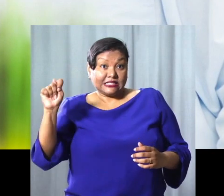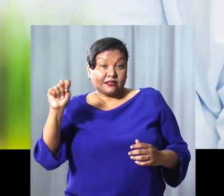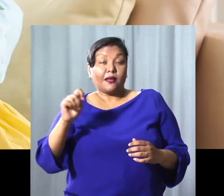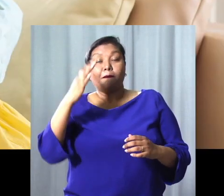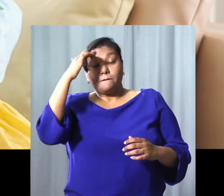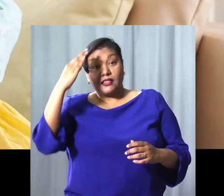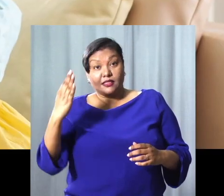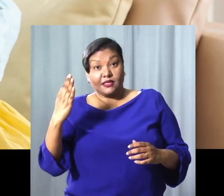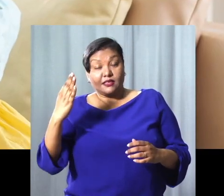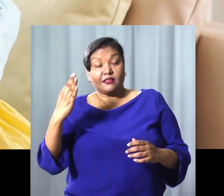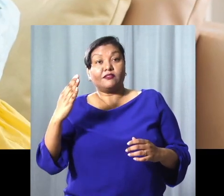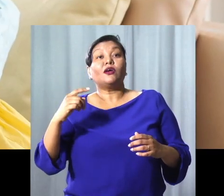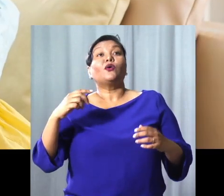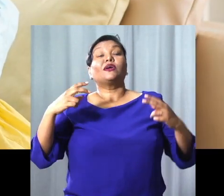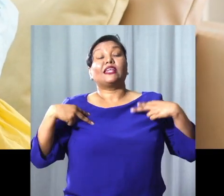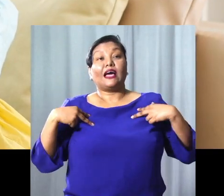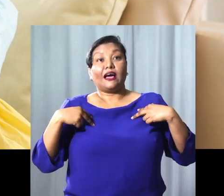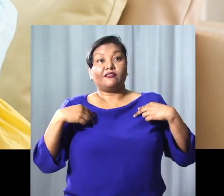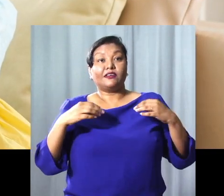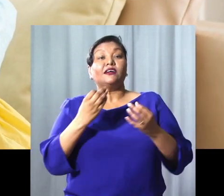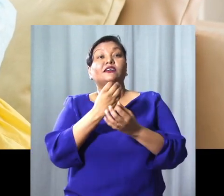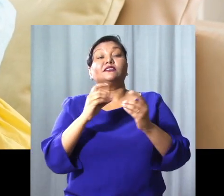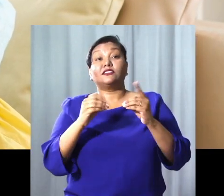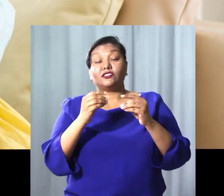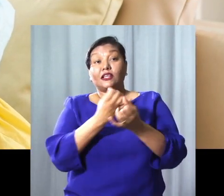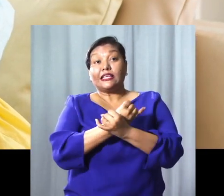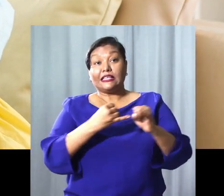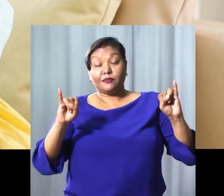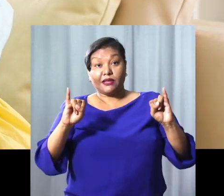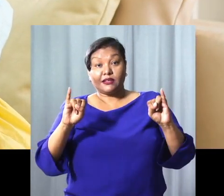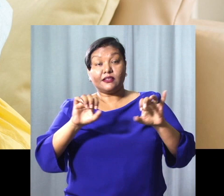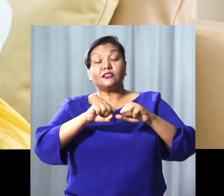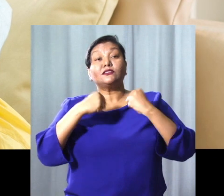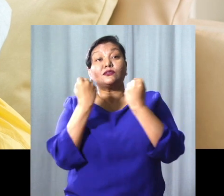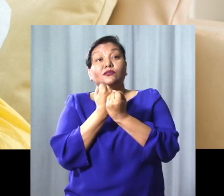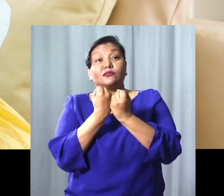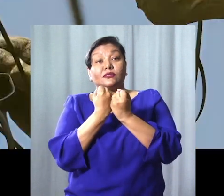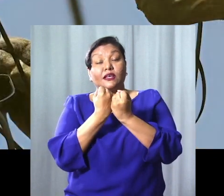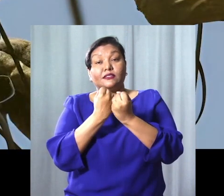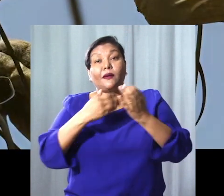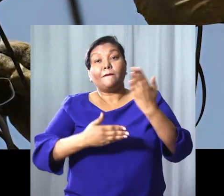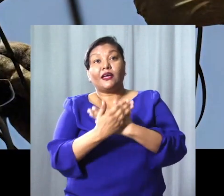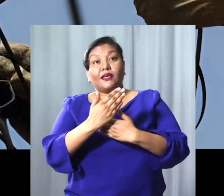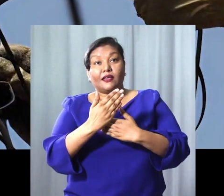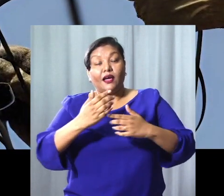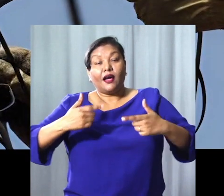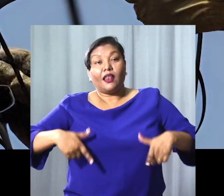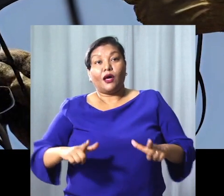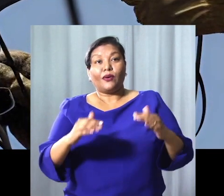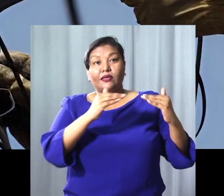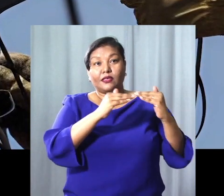friends. We at TAT believe that we can achieve a more digitally independent and